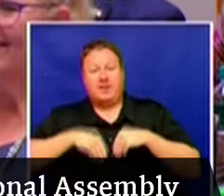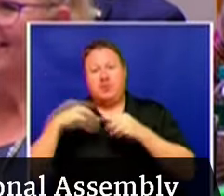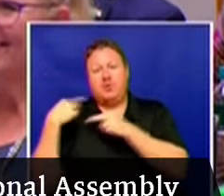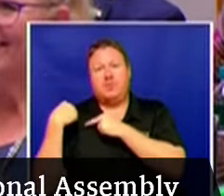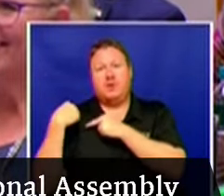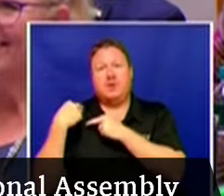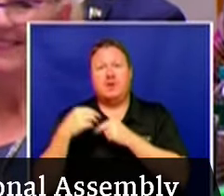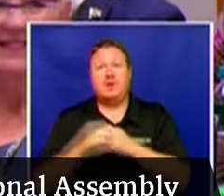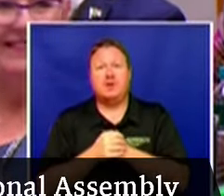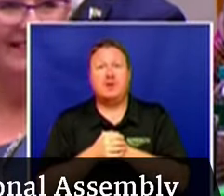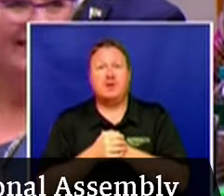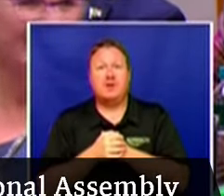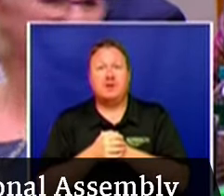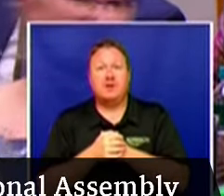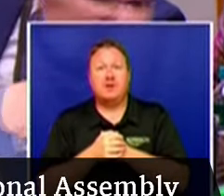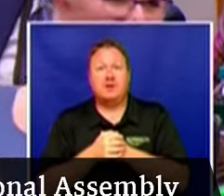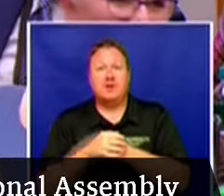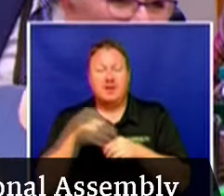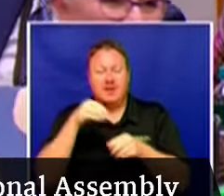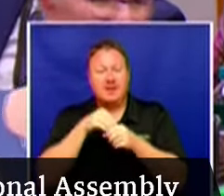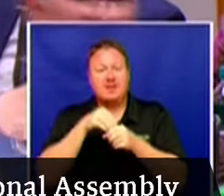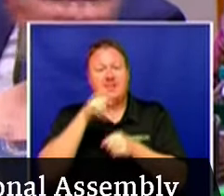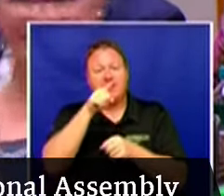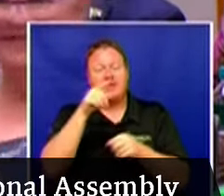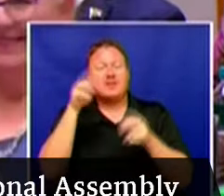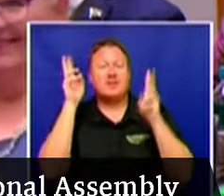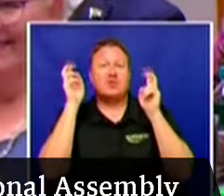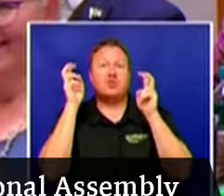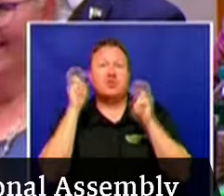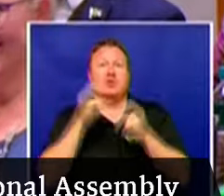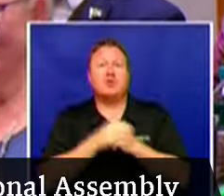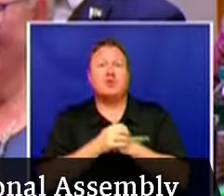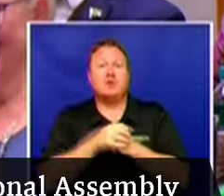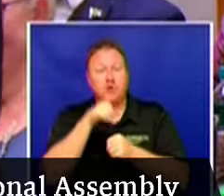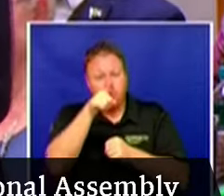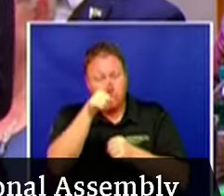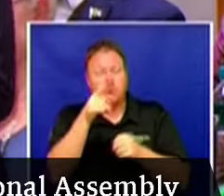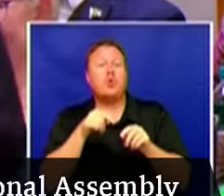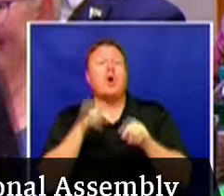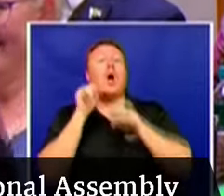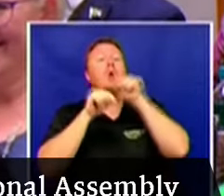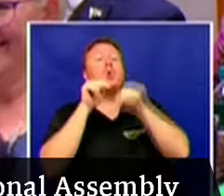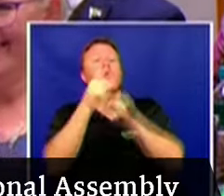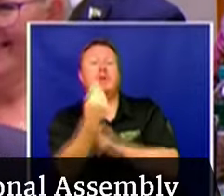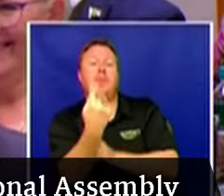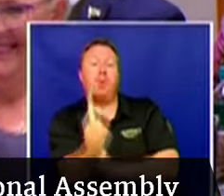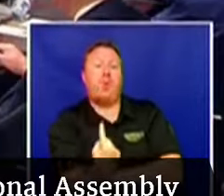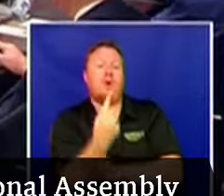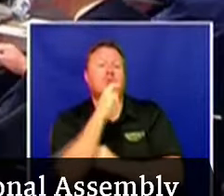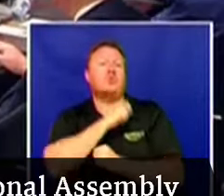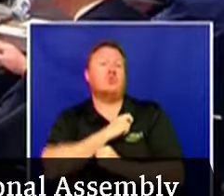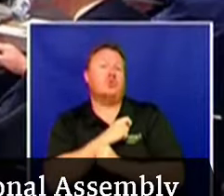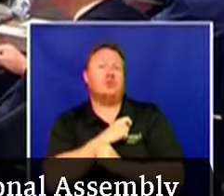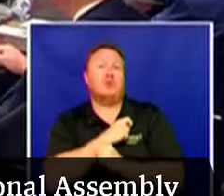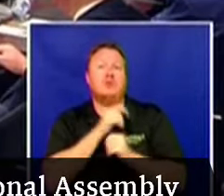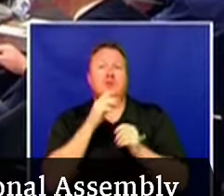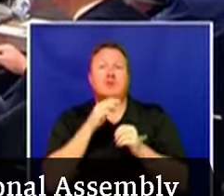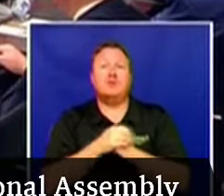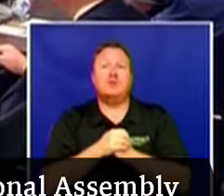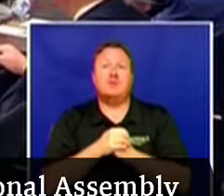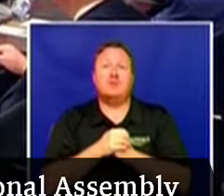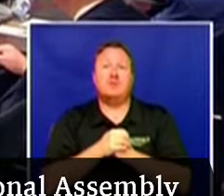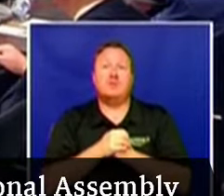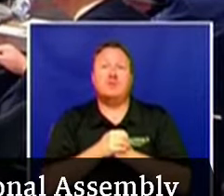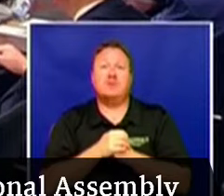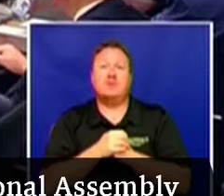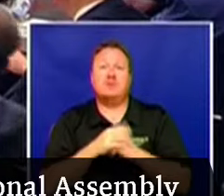Mr. President, that in this matter, you are accused number one? Thank you. The